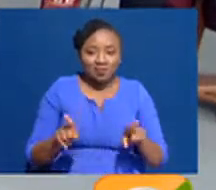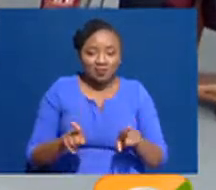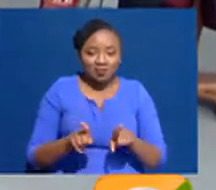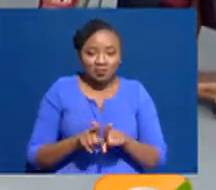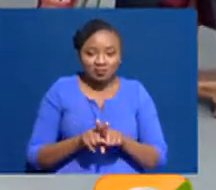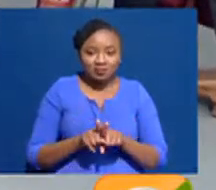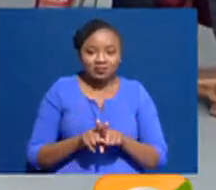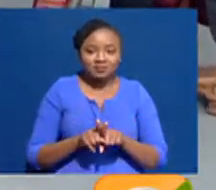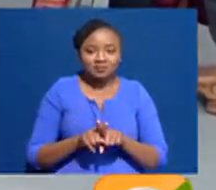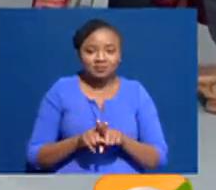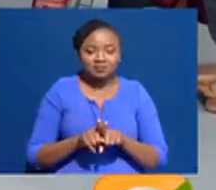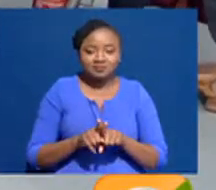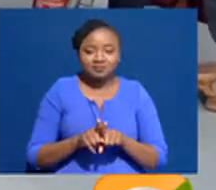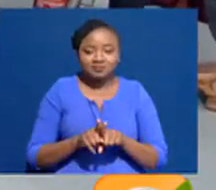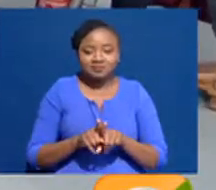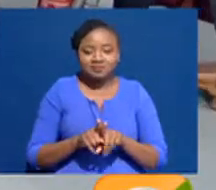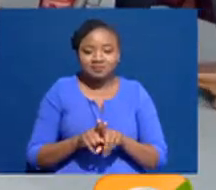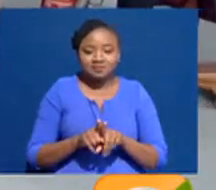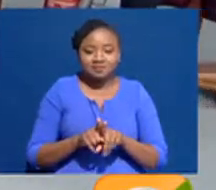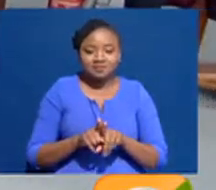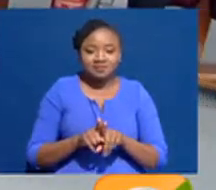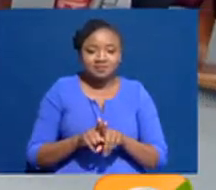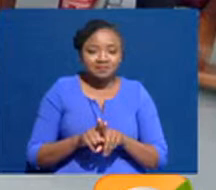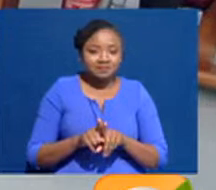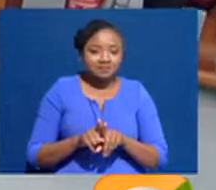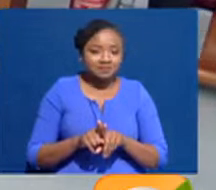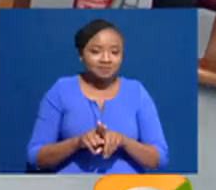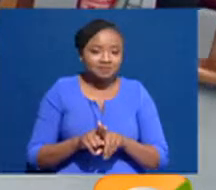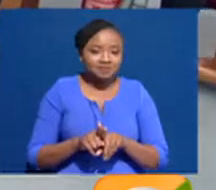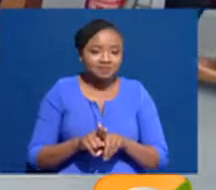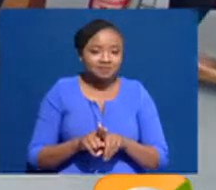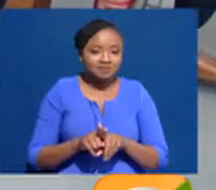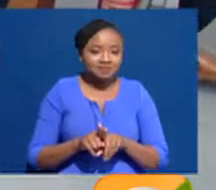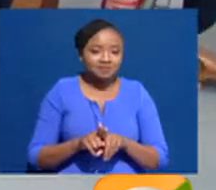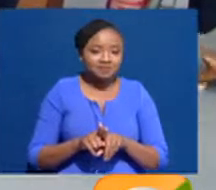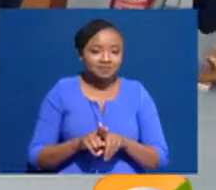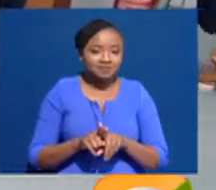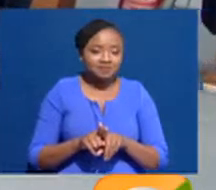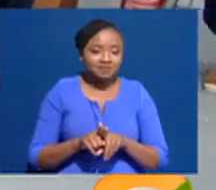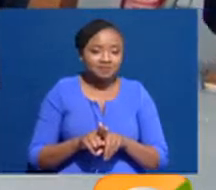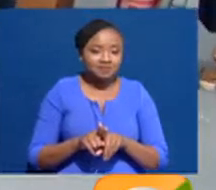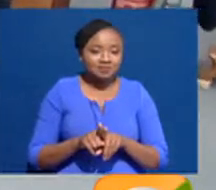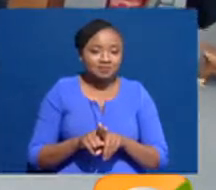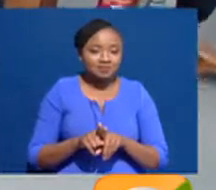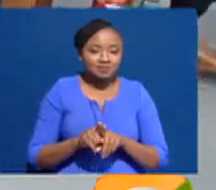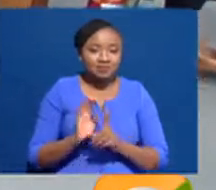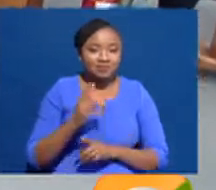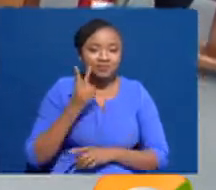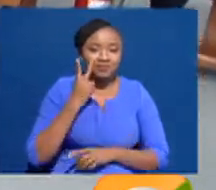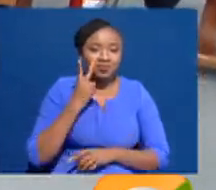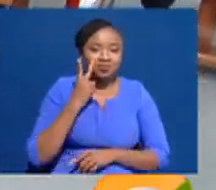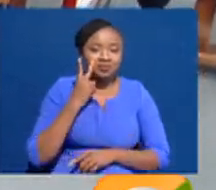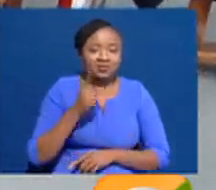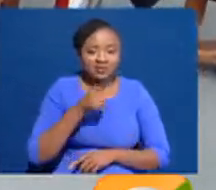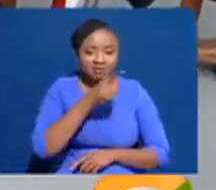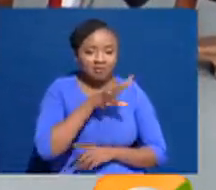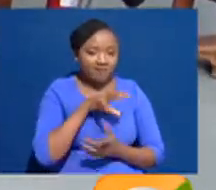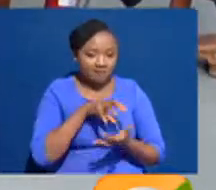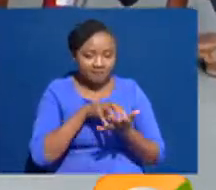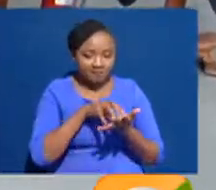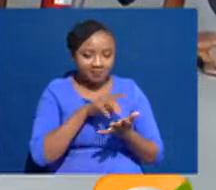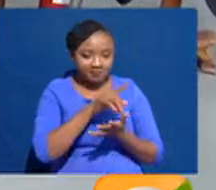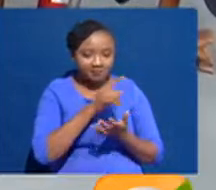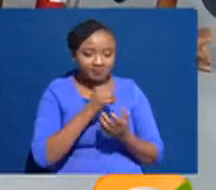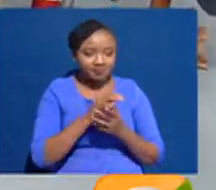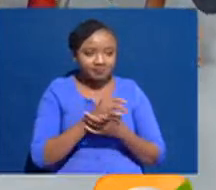collision. The position taken by this administration is one which will get every Kenyan worried.